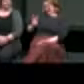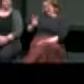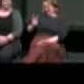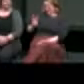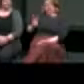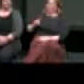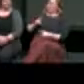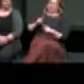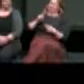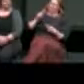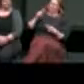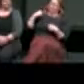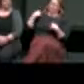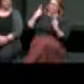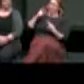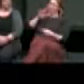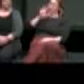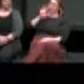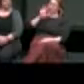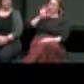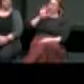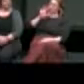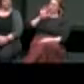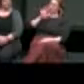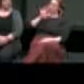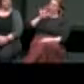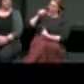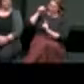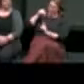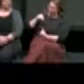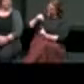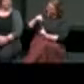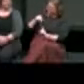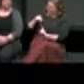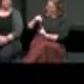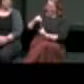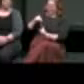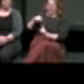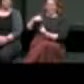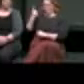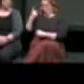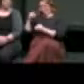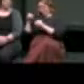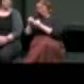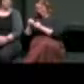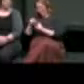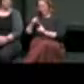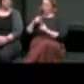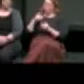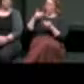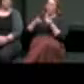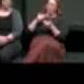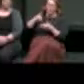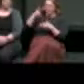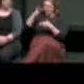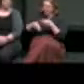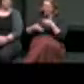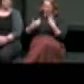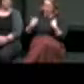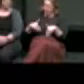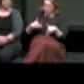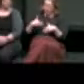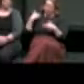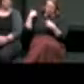of 26 projects in our consent decree, so we are almost done. We're very excited to almost be done. It's been a long time